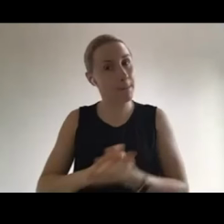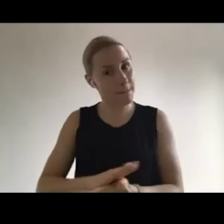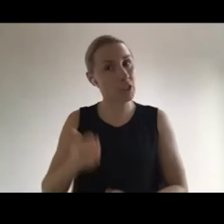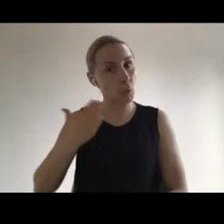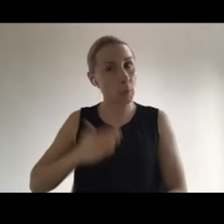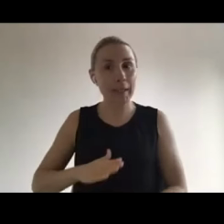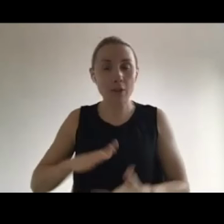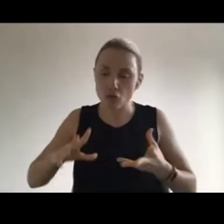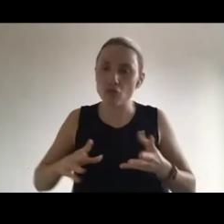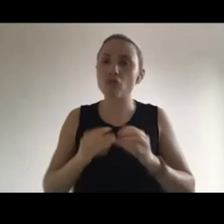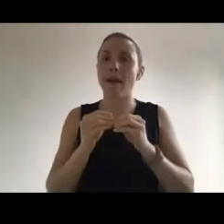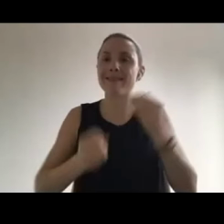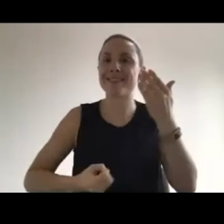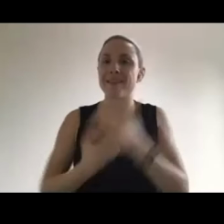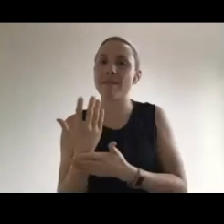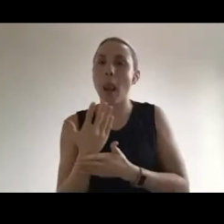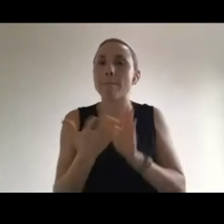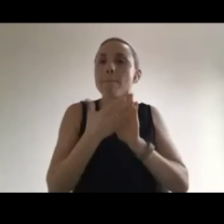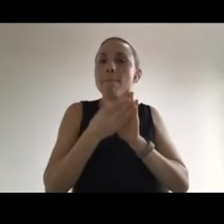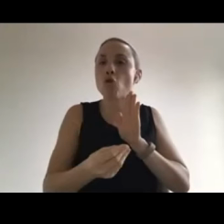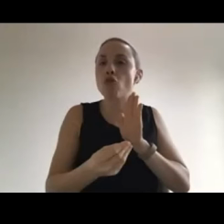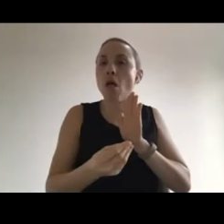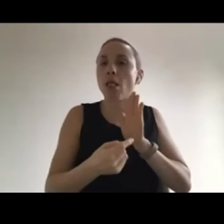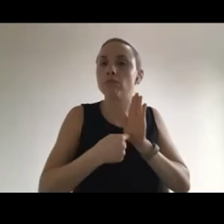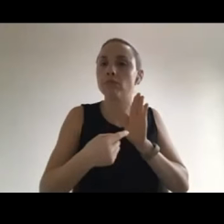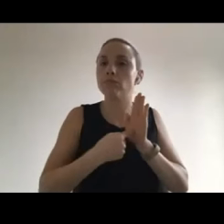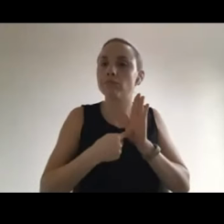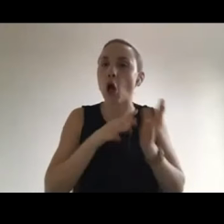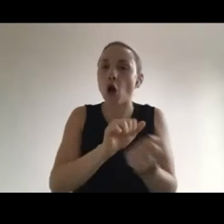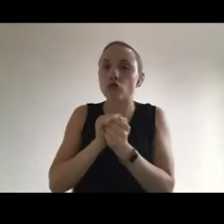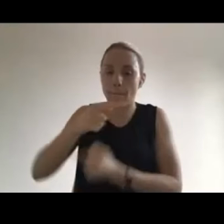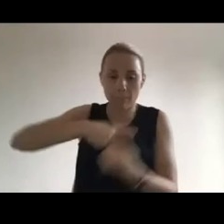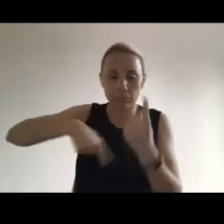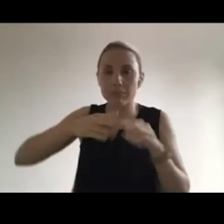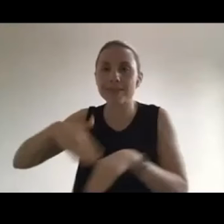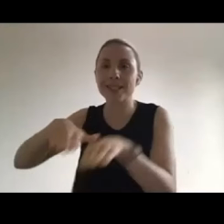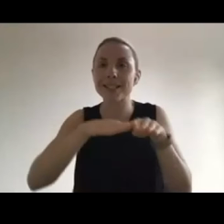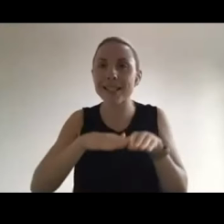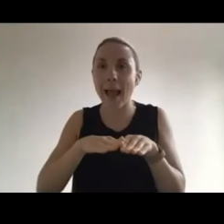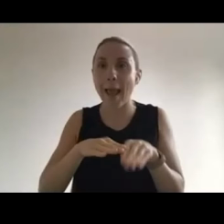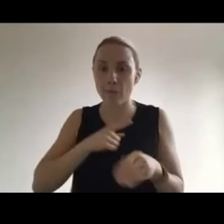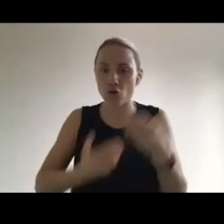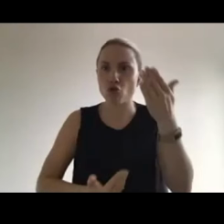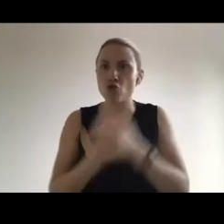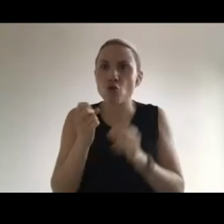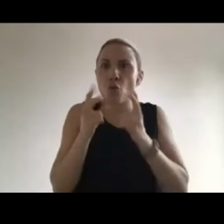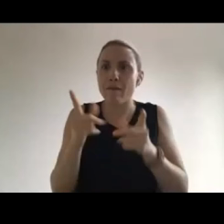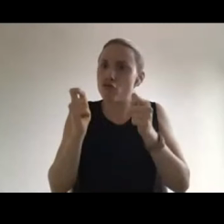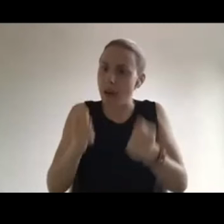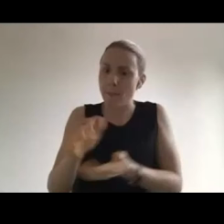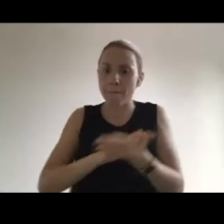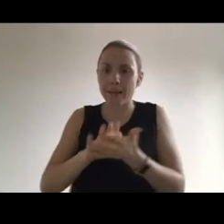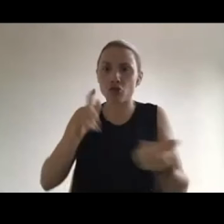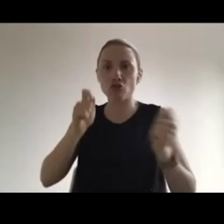adoption, since these novel approaches may radically change the way we deliver our hearing services. And this is work